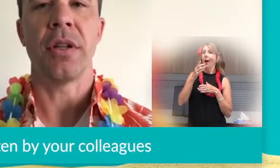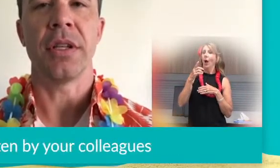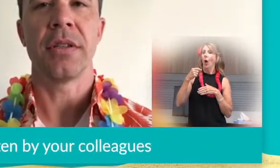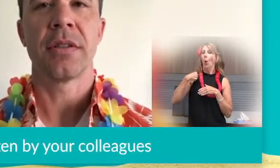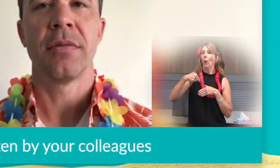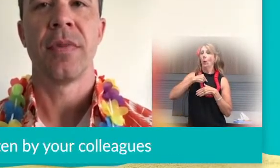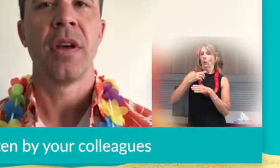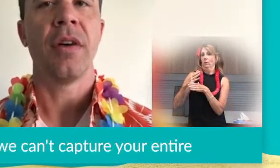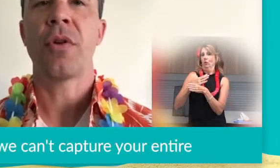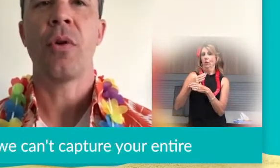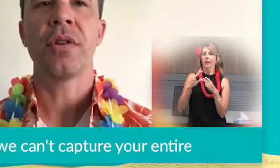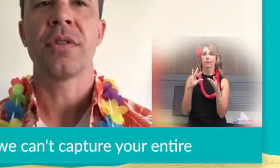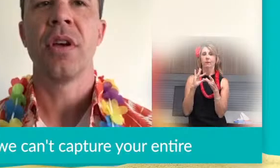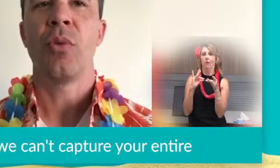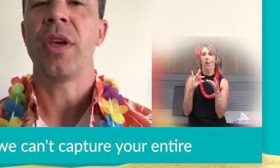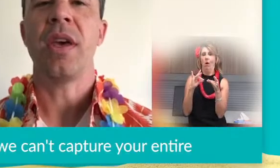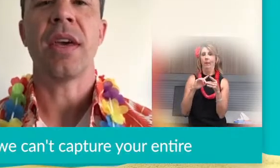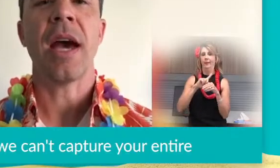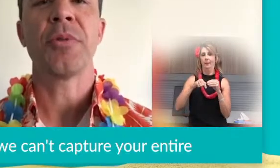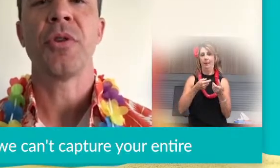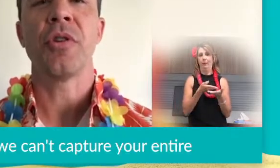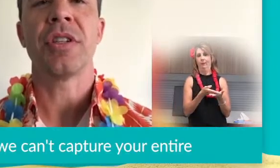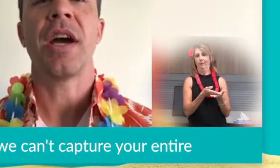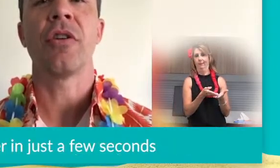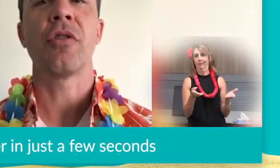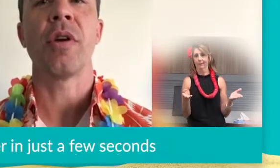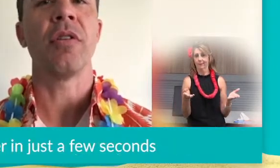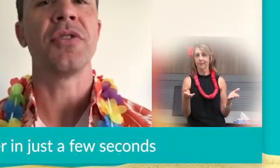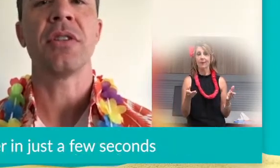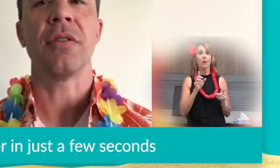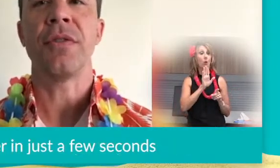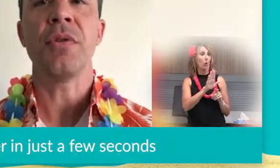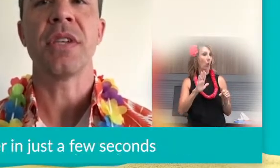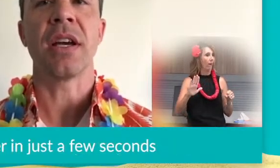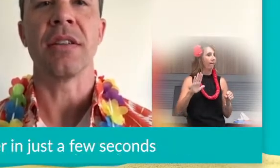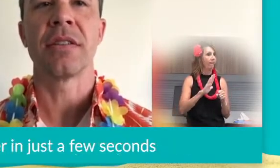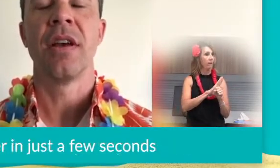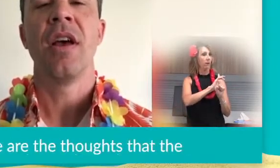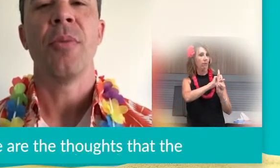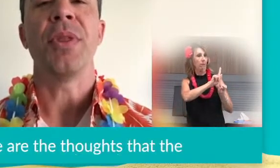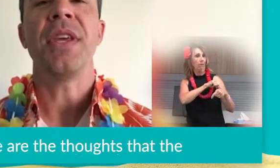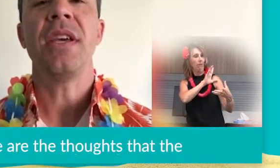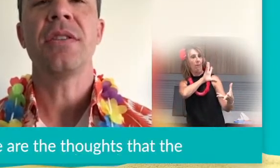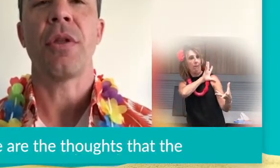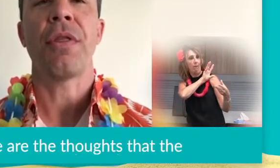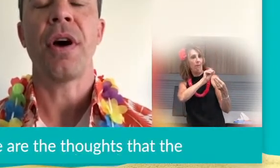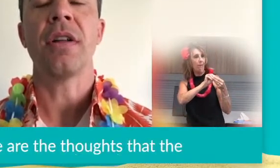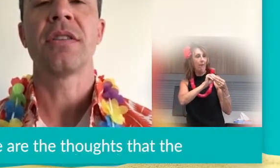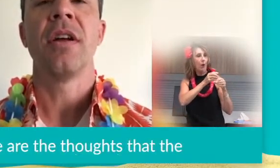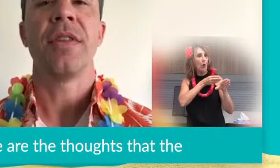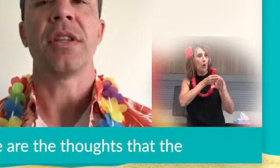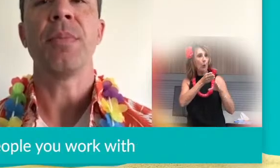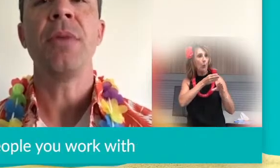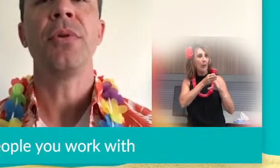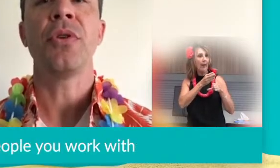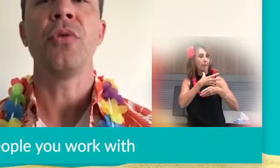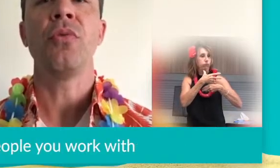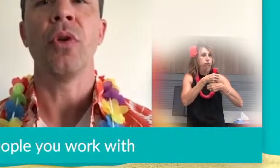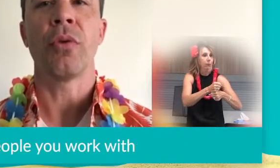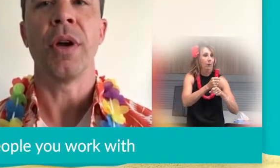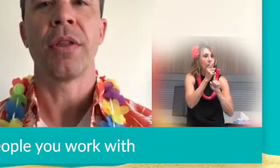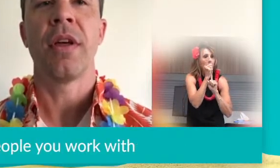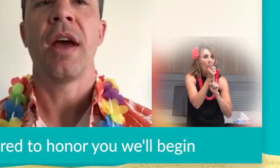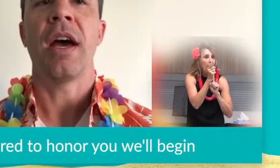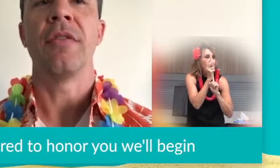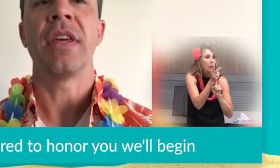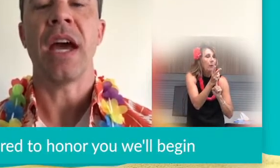your colleagues. Of course, we can't capture your entire career in just a few seconds, but these are the thoughts that the people you